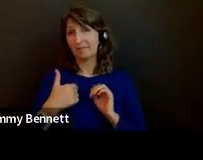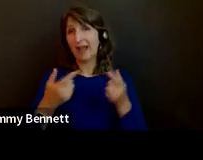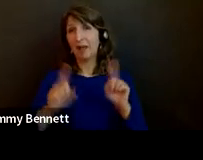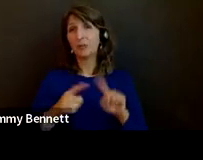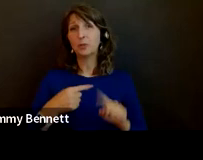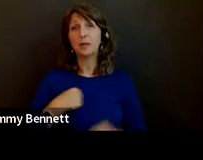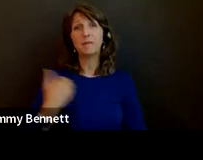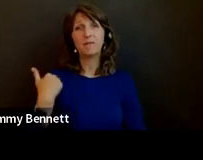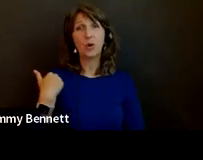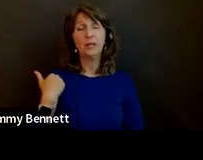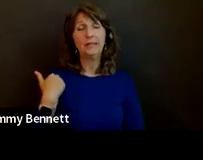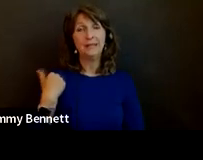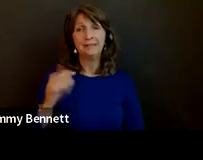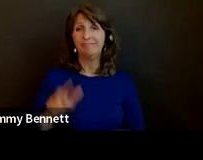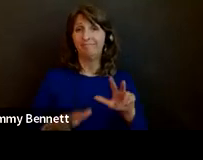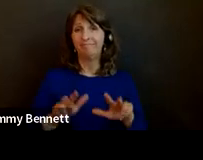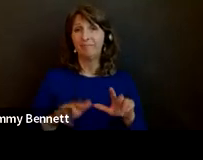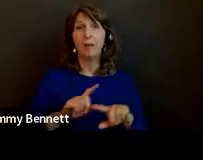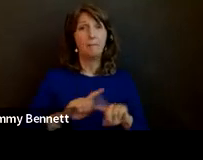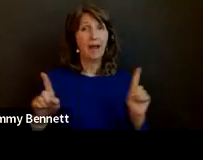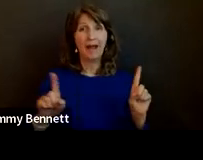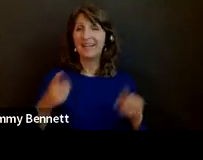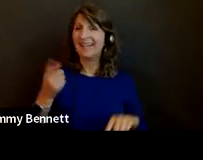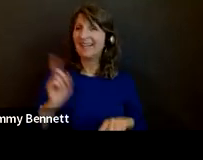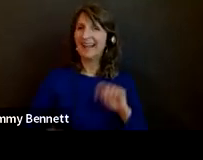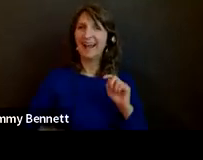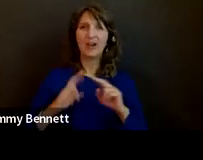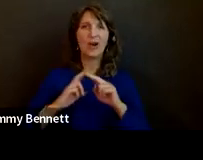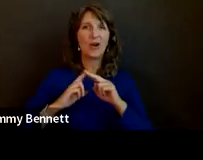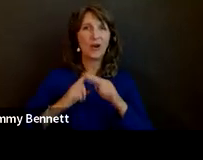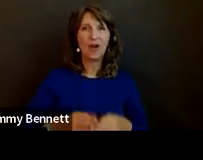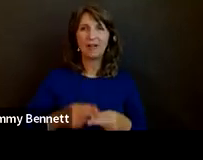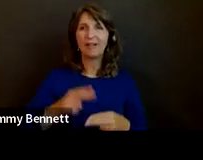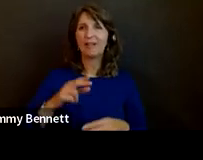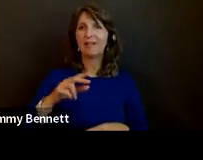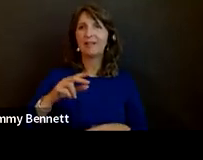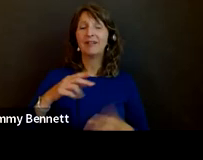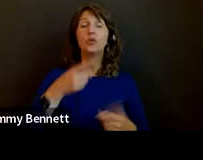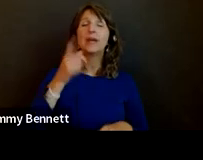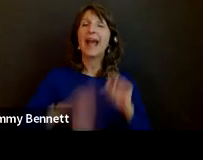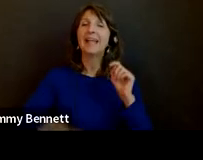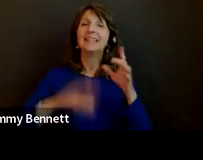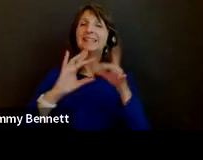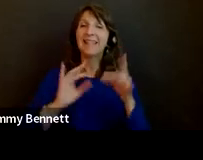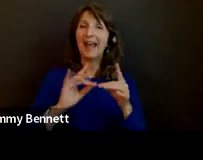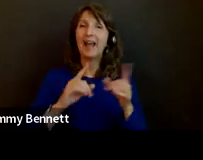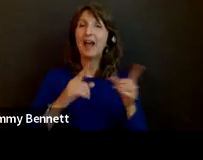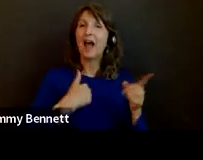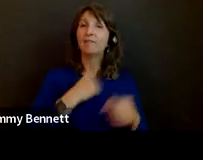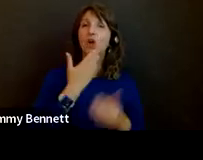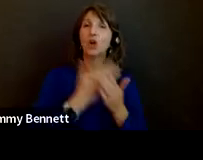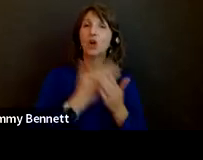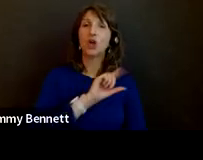with good faith, we could not say this student has received quality education because they'd had a sub in both